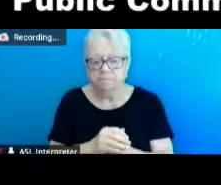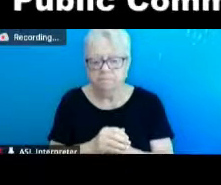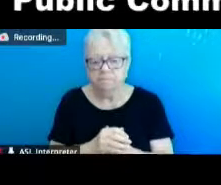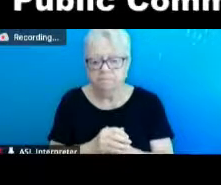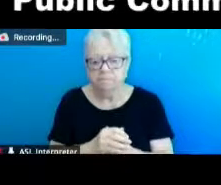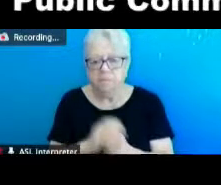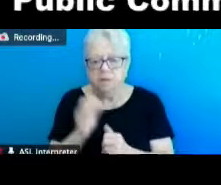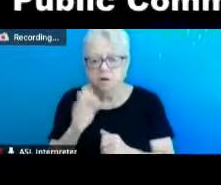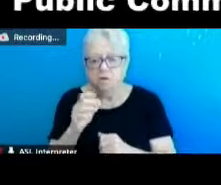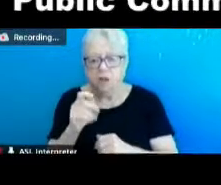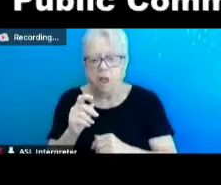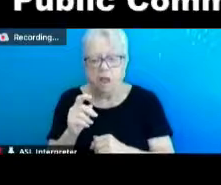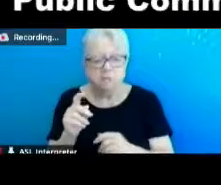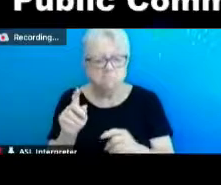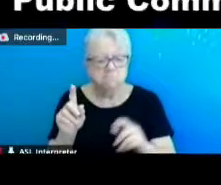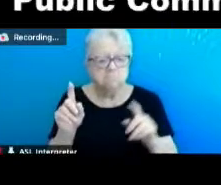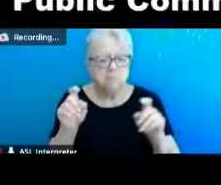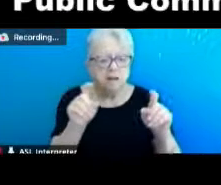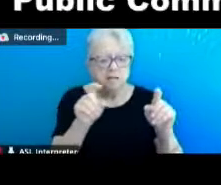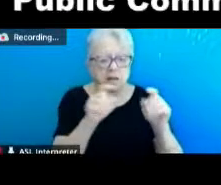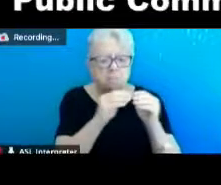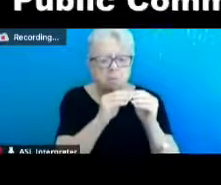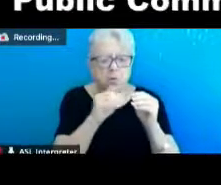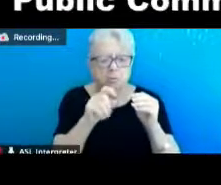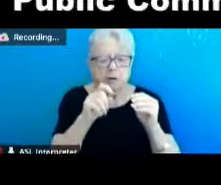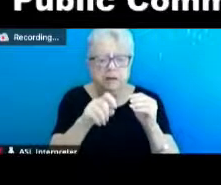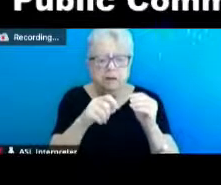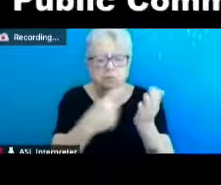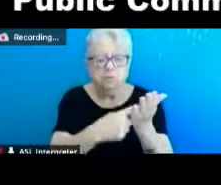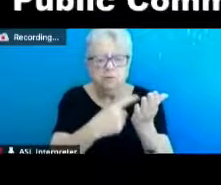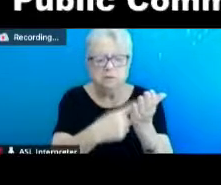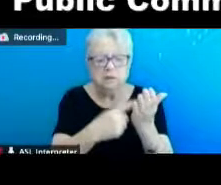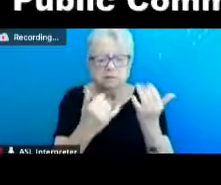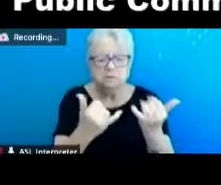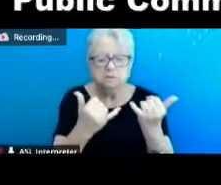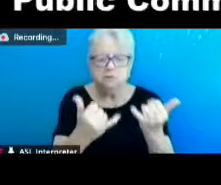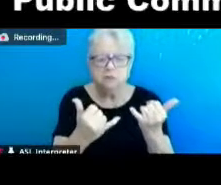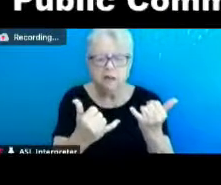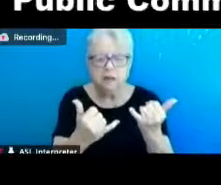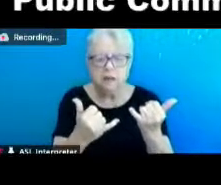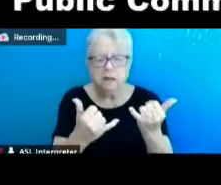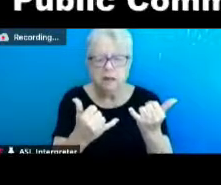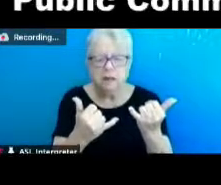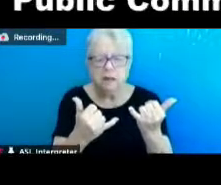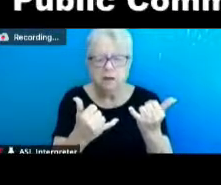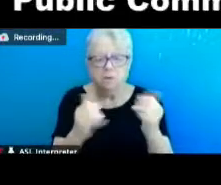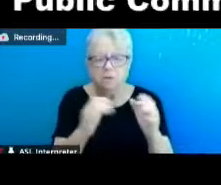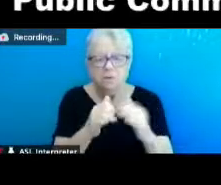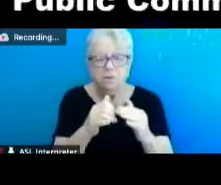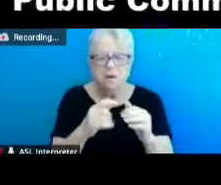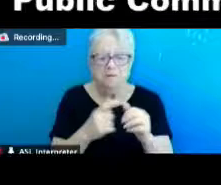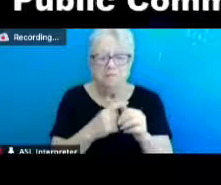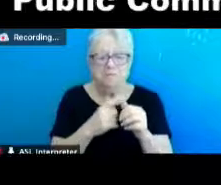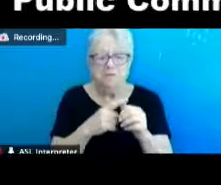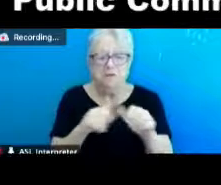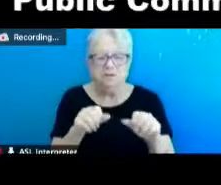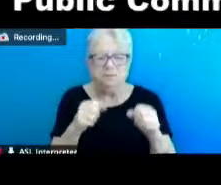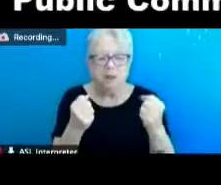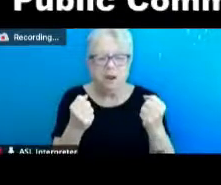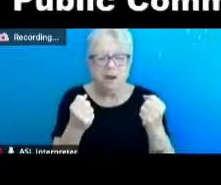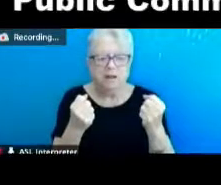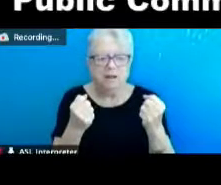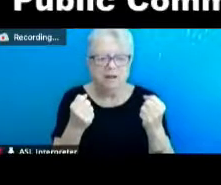Okay, anything else we need to discuss today? We're not even to our first break. An